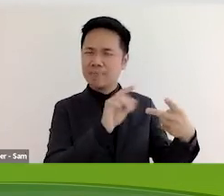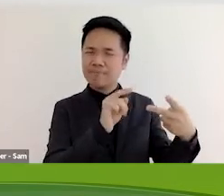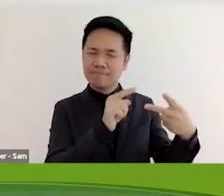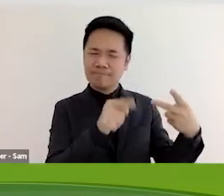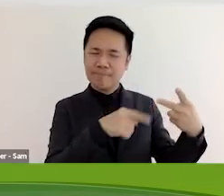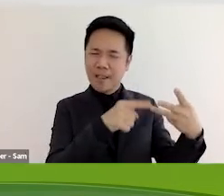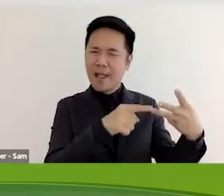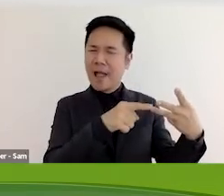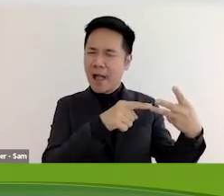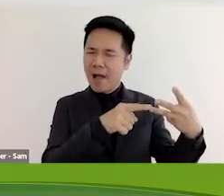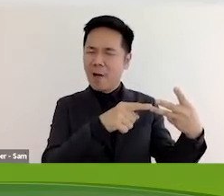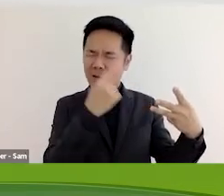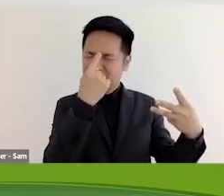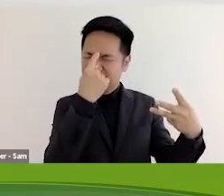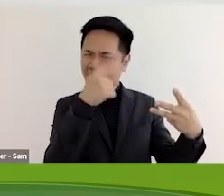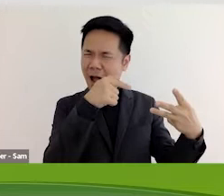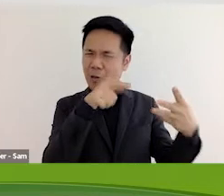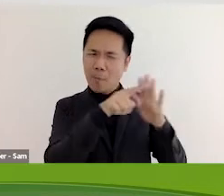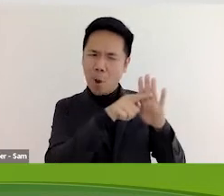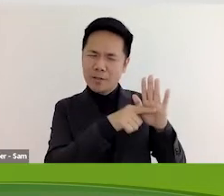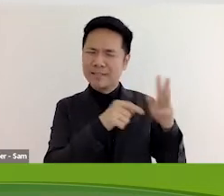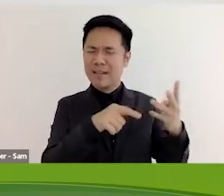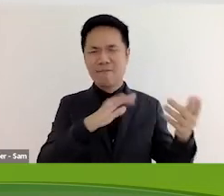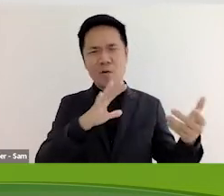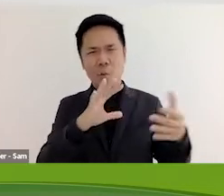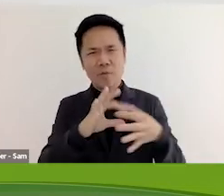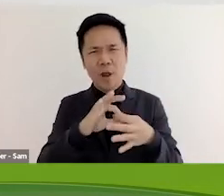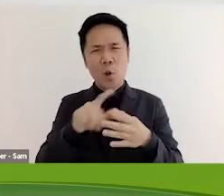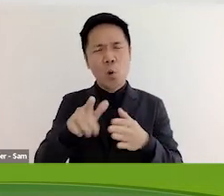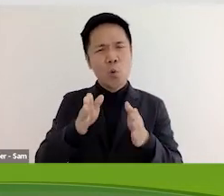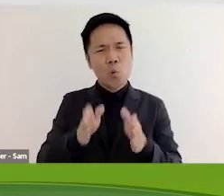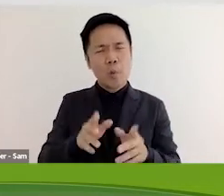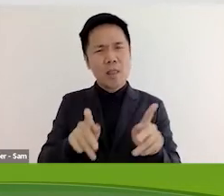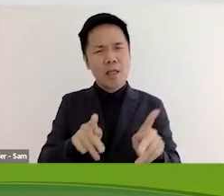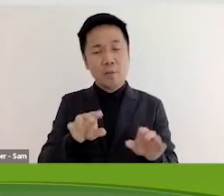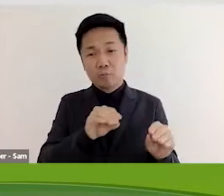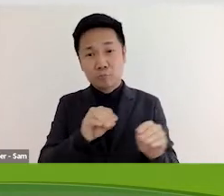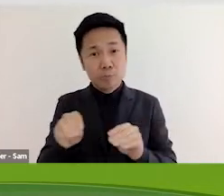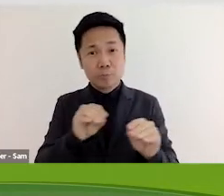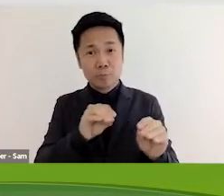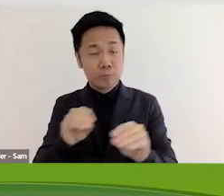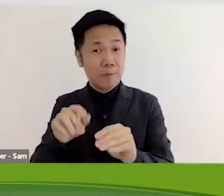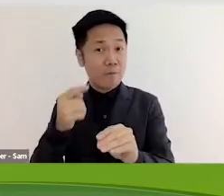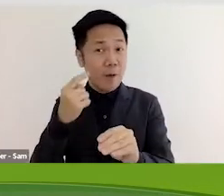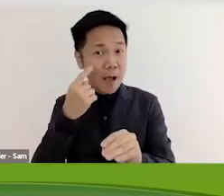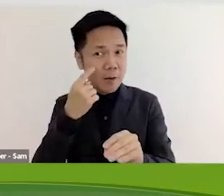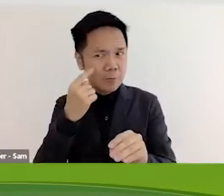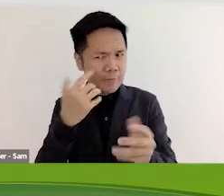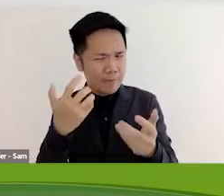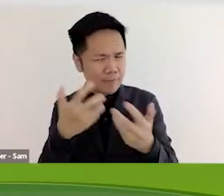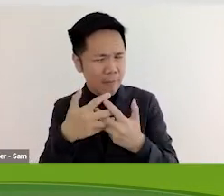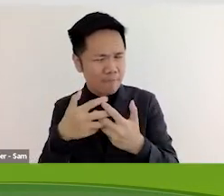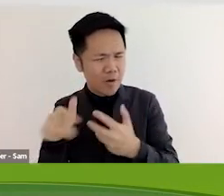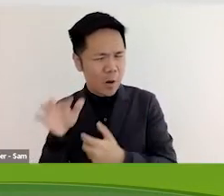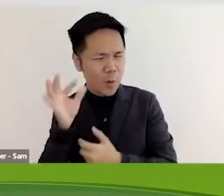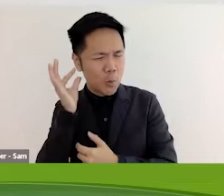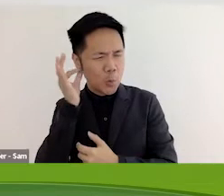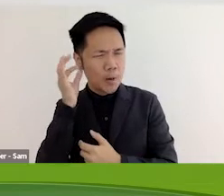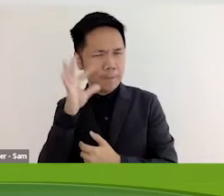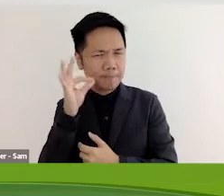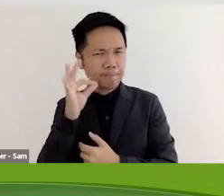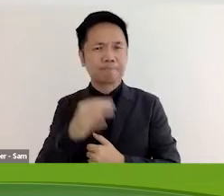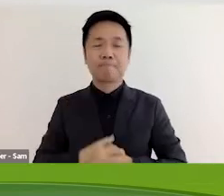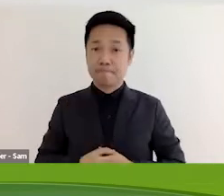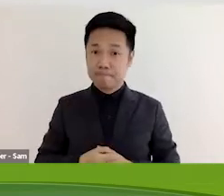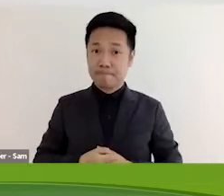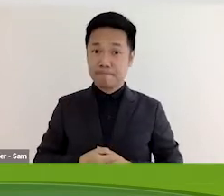on human mobility, in order to ensure gender responsive and inclusive action. To recognize the role of